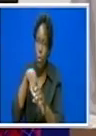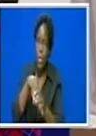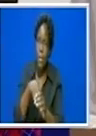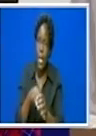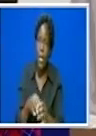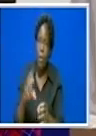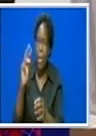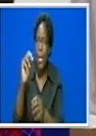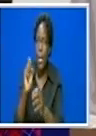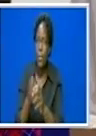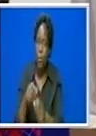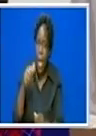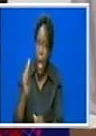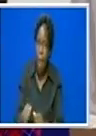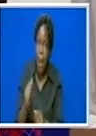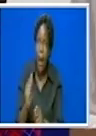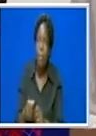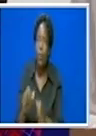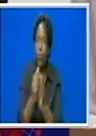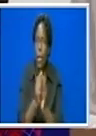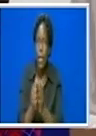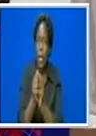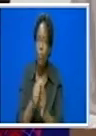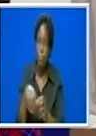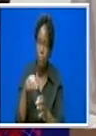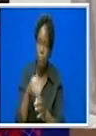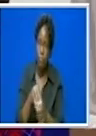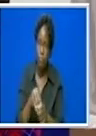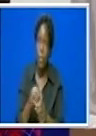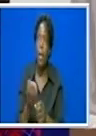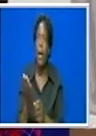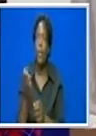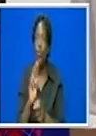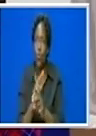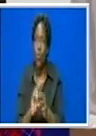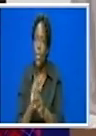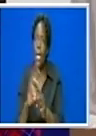them together. Yes, so you just put them together. Yes.